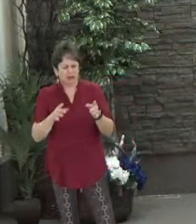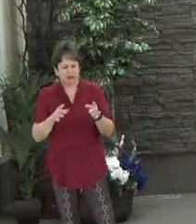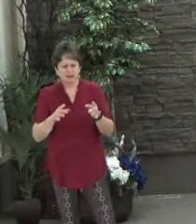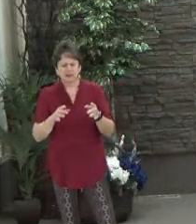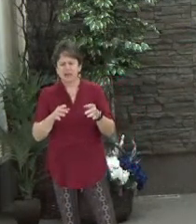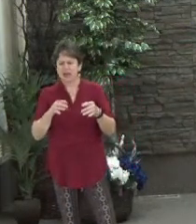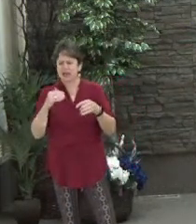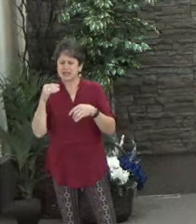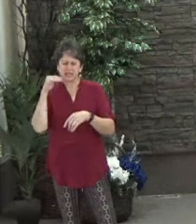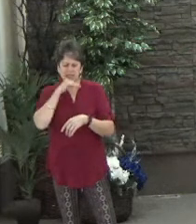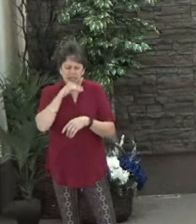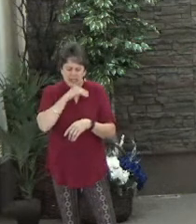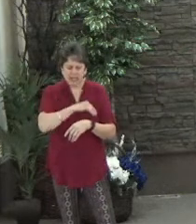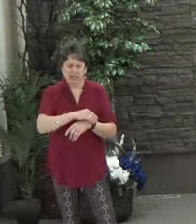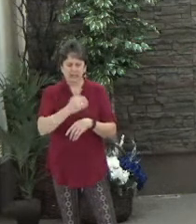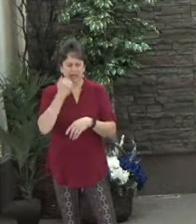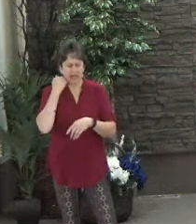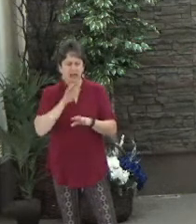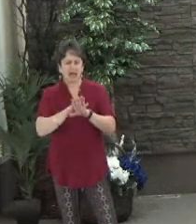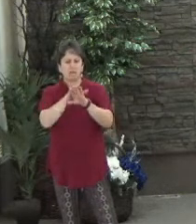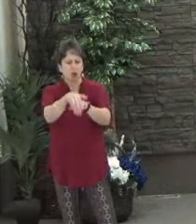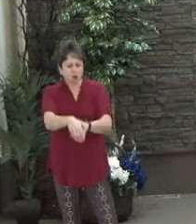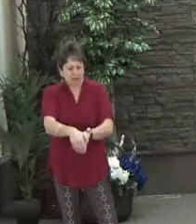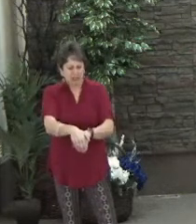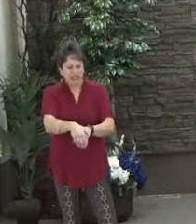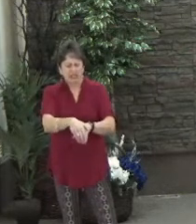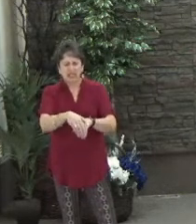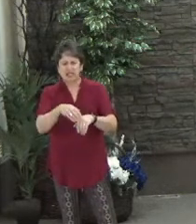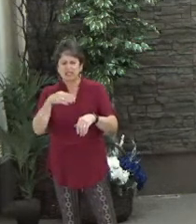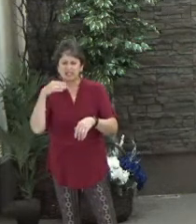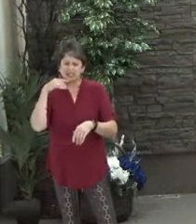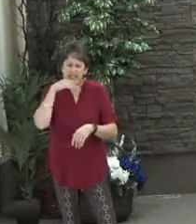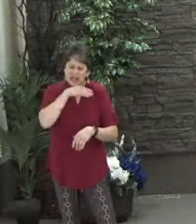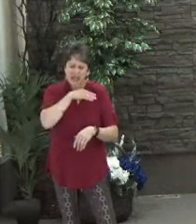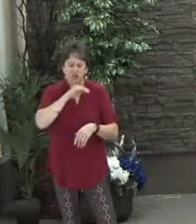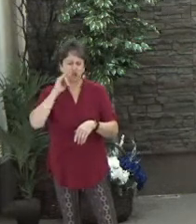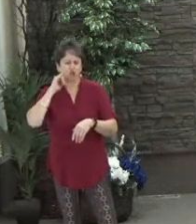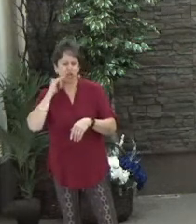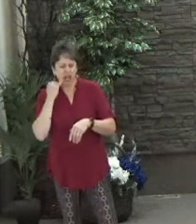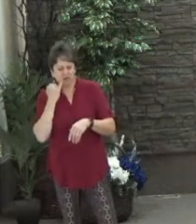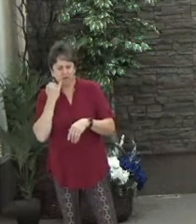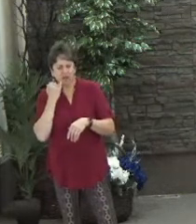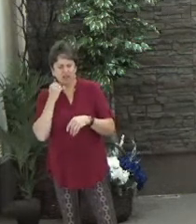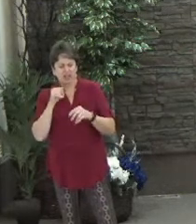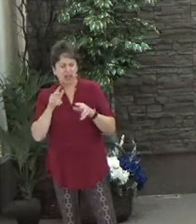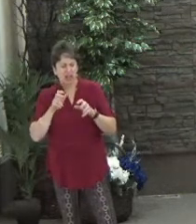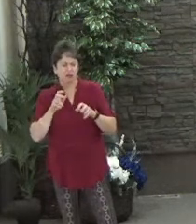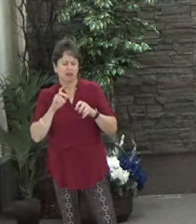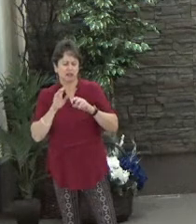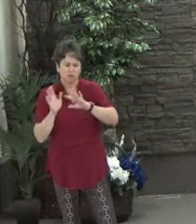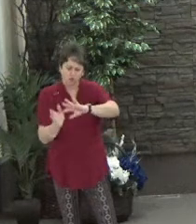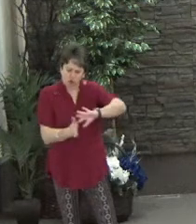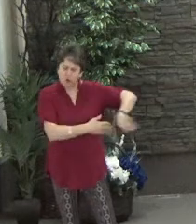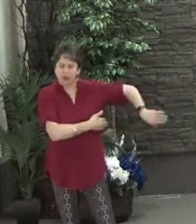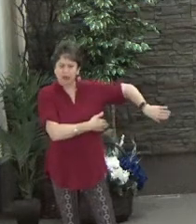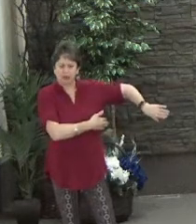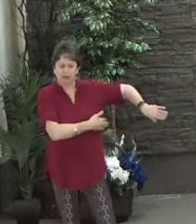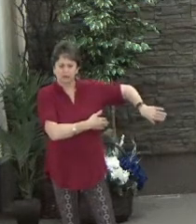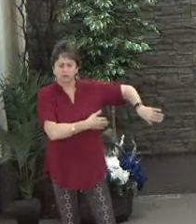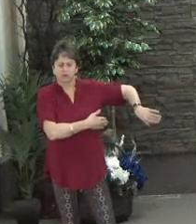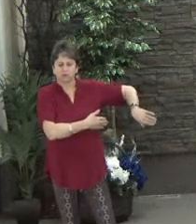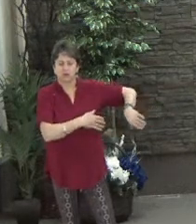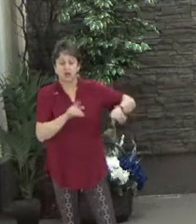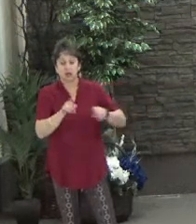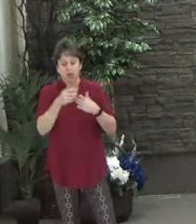all deceit and hypocrisy and slander, envy and slander.